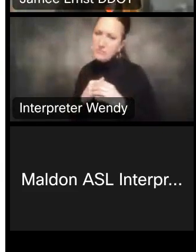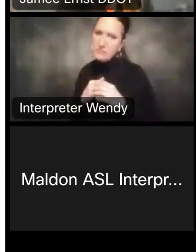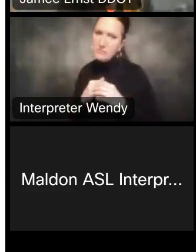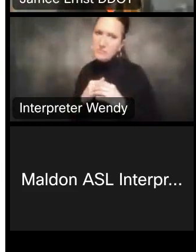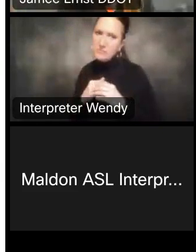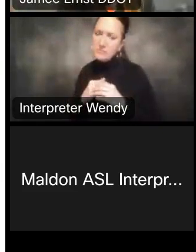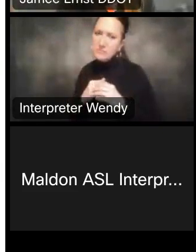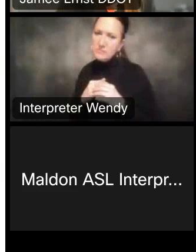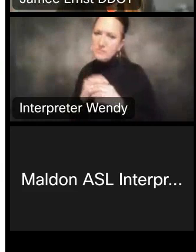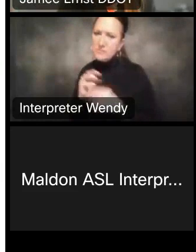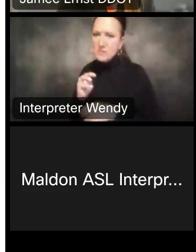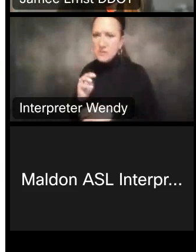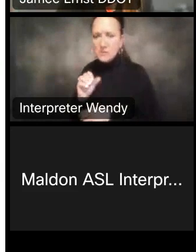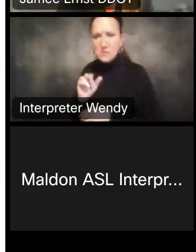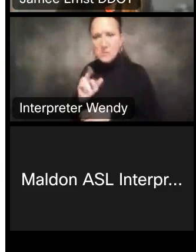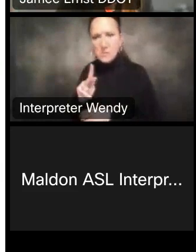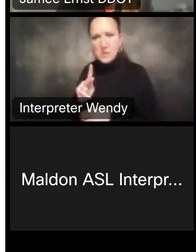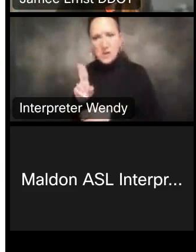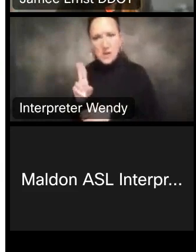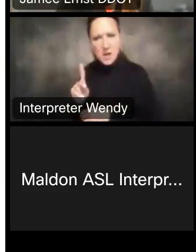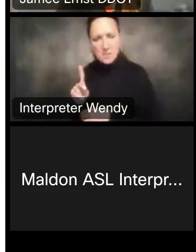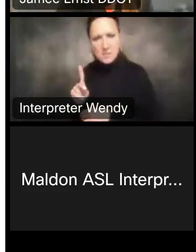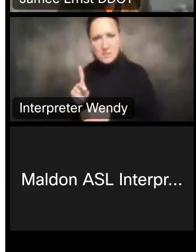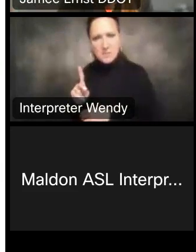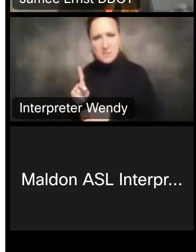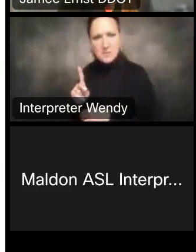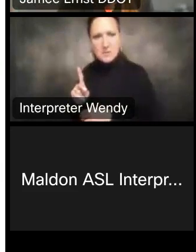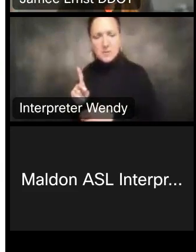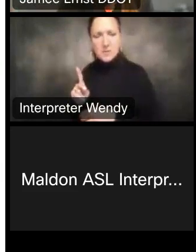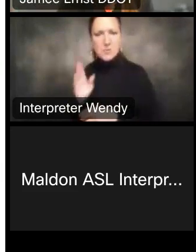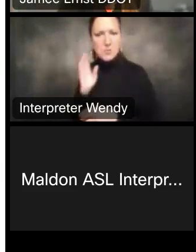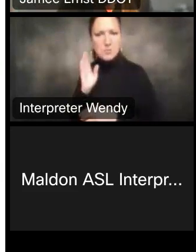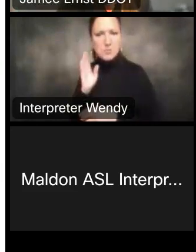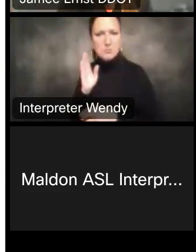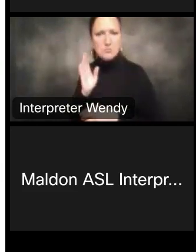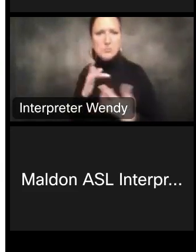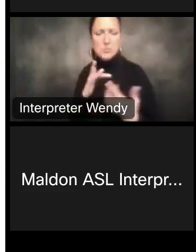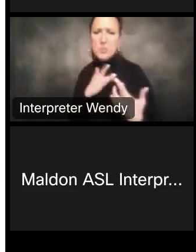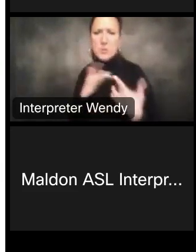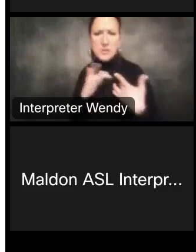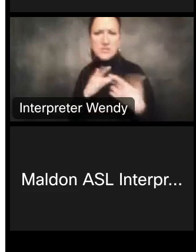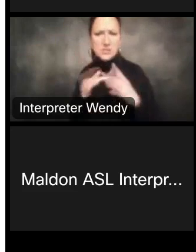You mean mark up the plan set or the concepts? If so, yes, we would consider those as comments.